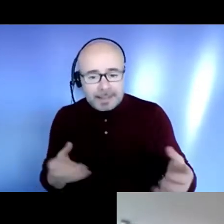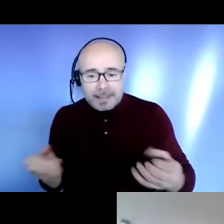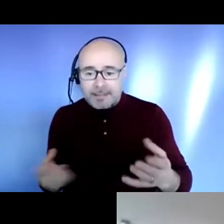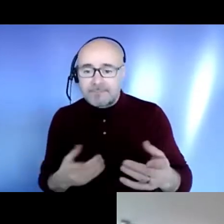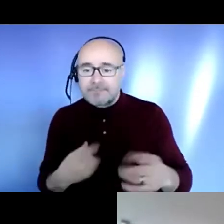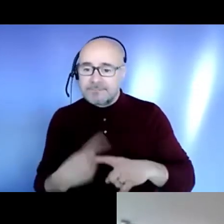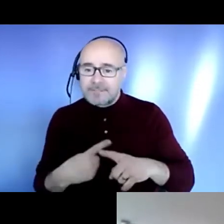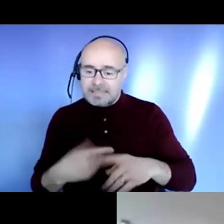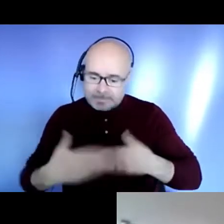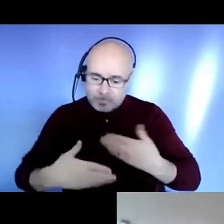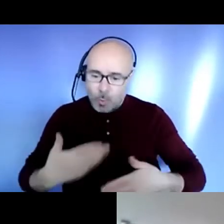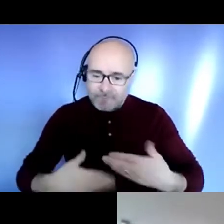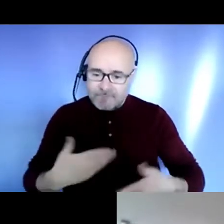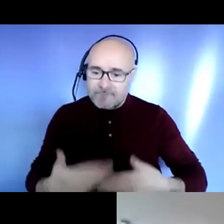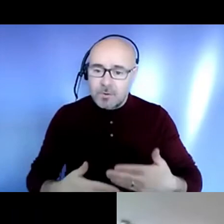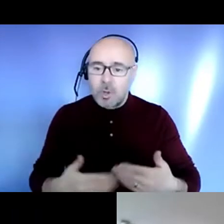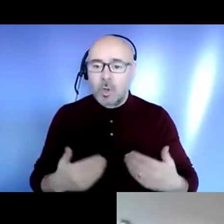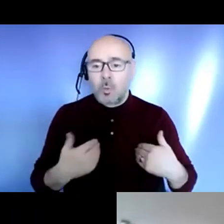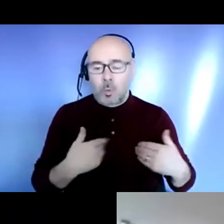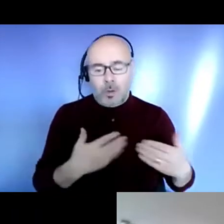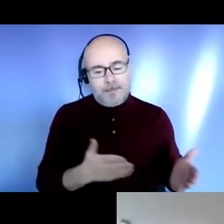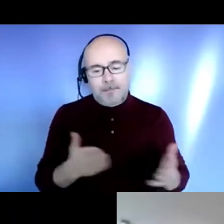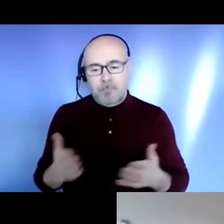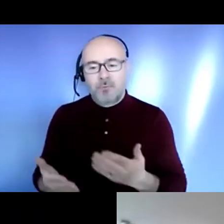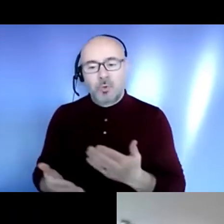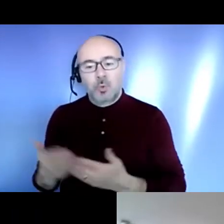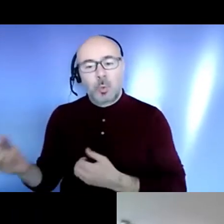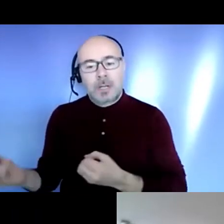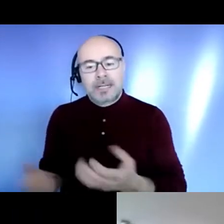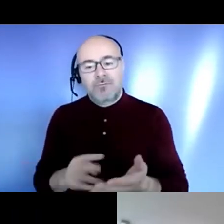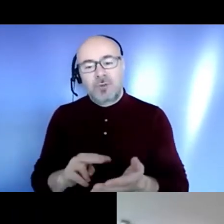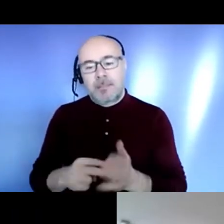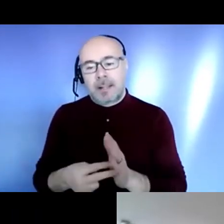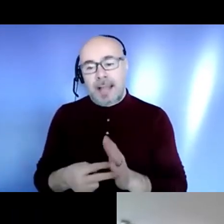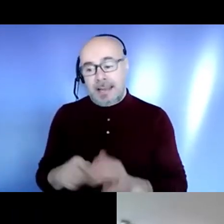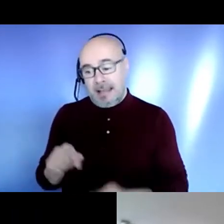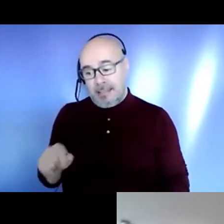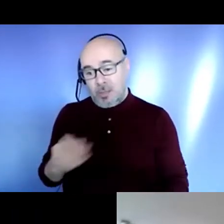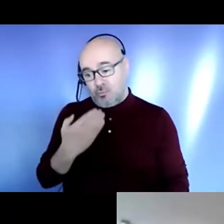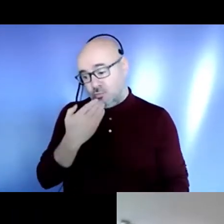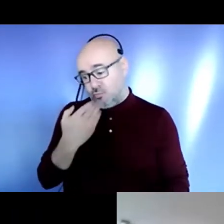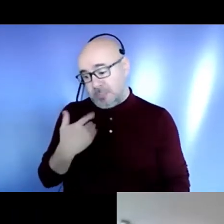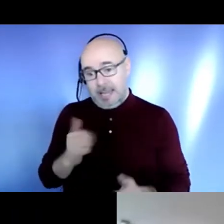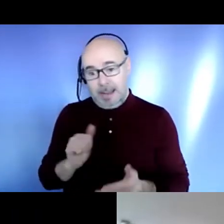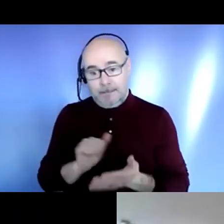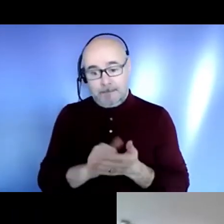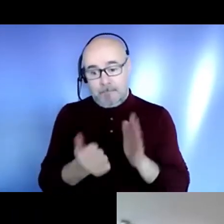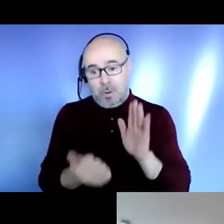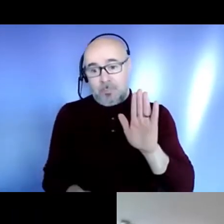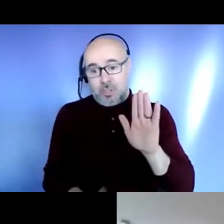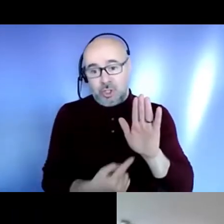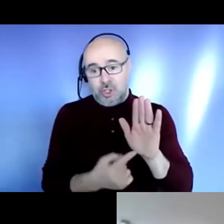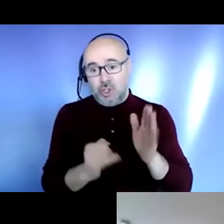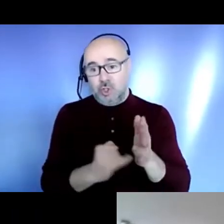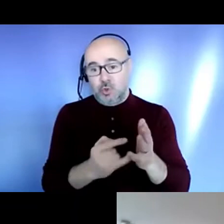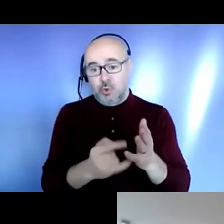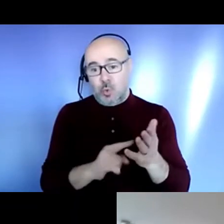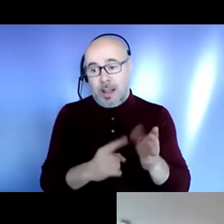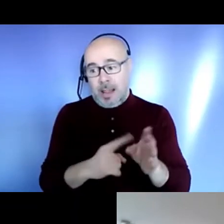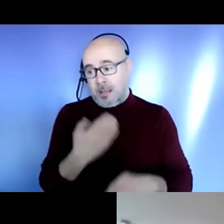moved to annual delivery plans, with the latest one being published in July this year. Around this time last